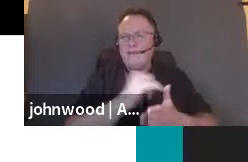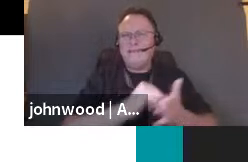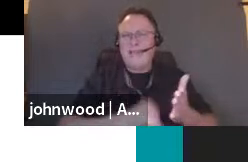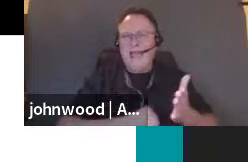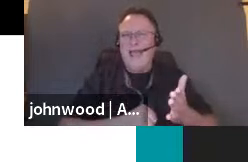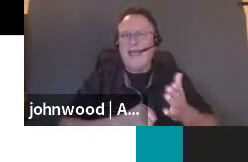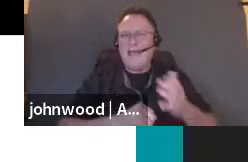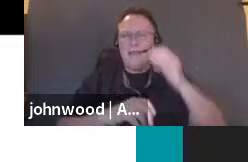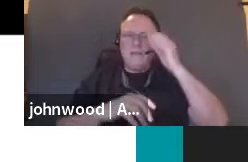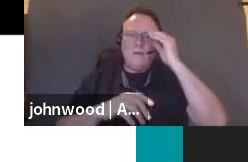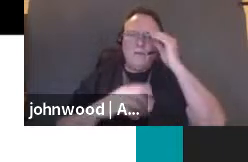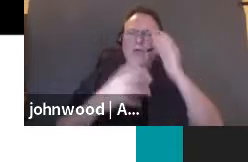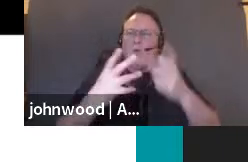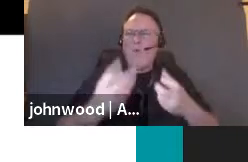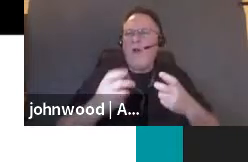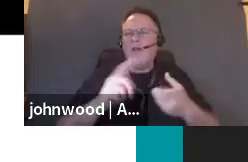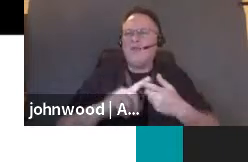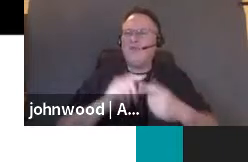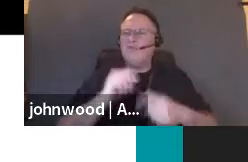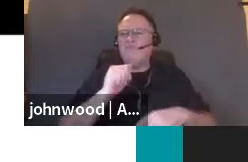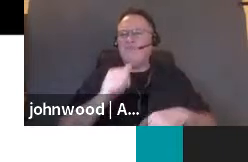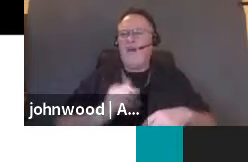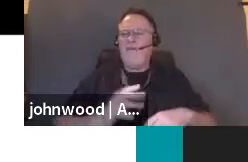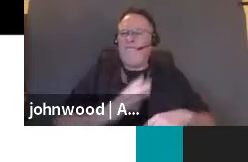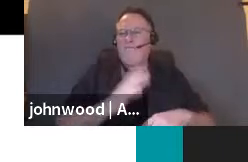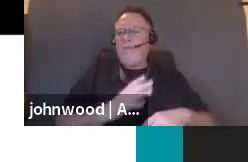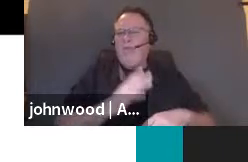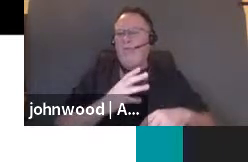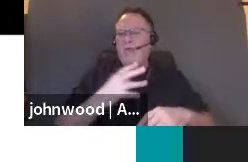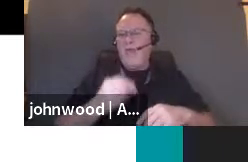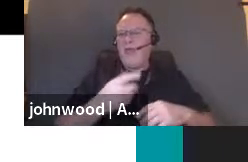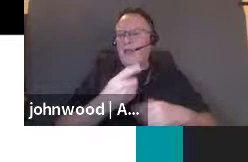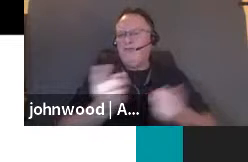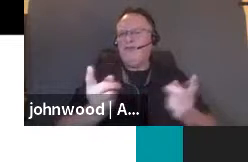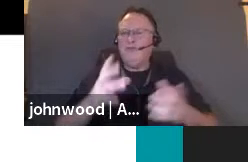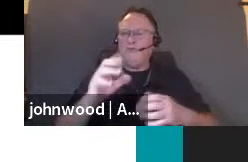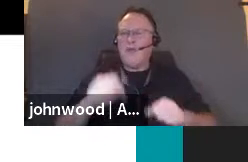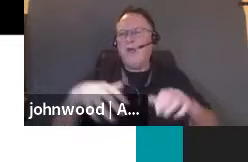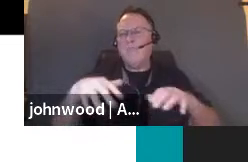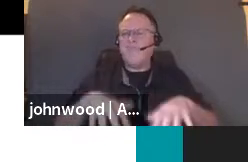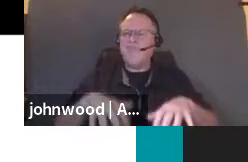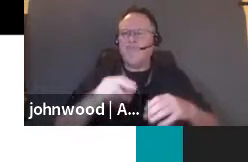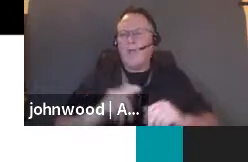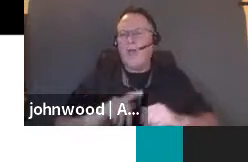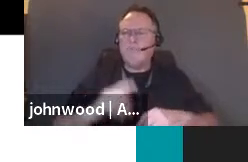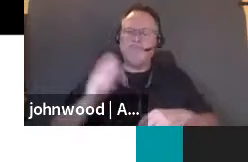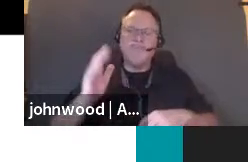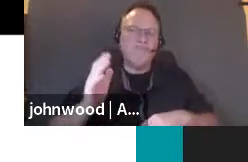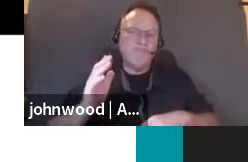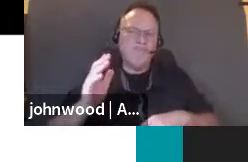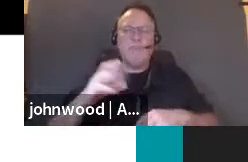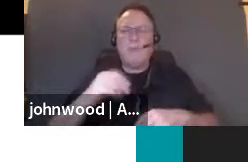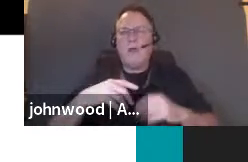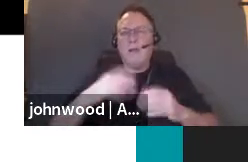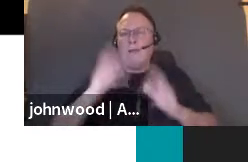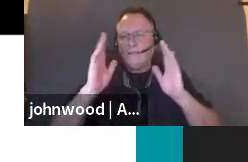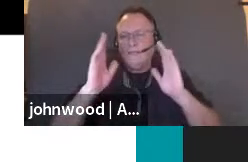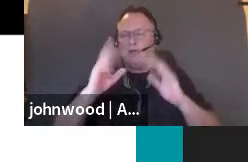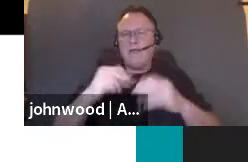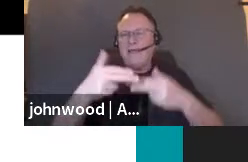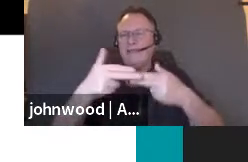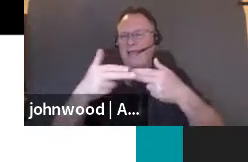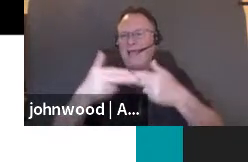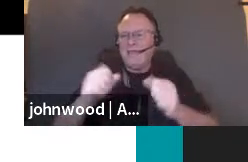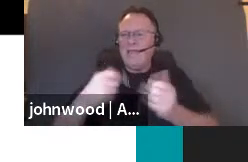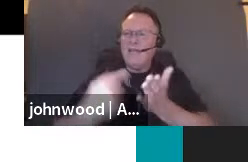presentation rather informal and create a space for you all to lean in. And as we go through these slides so that we can have an open